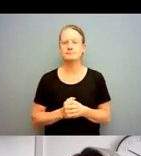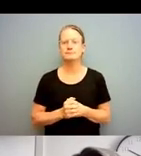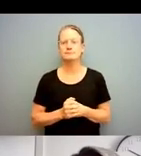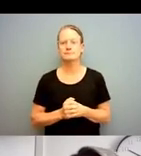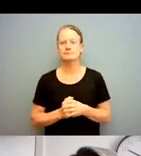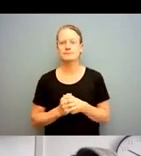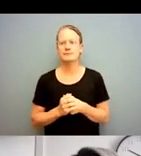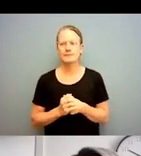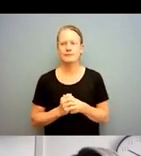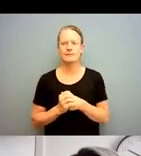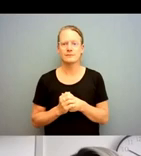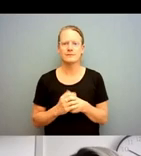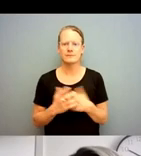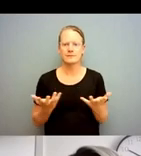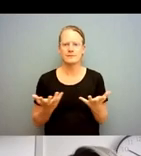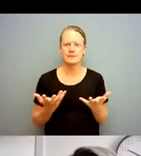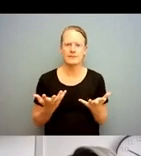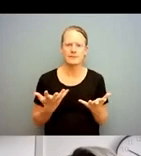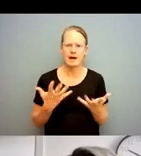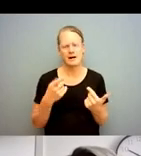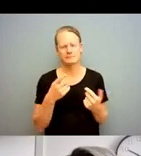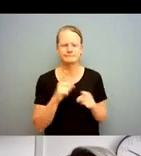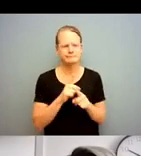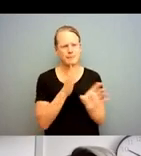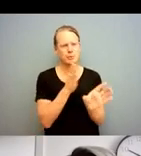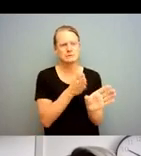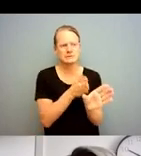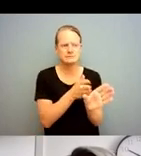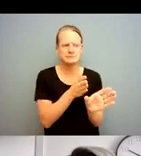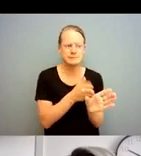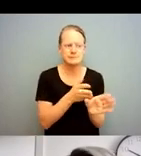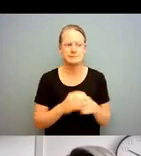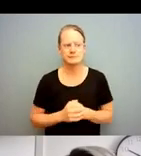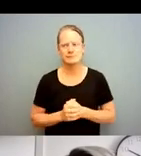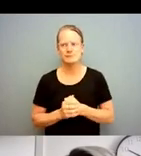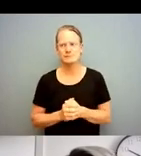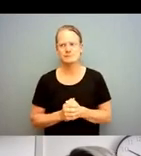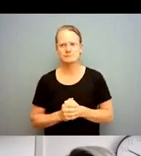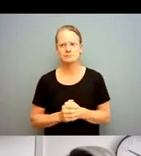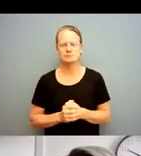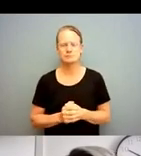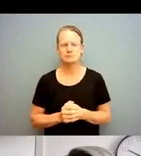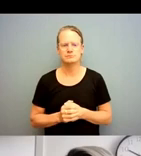about 1,500 people with serious mental disorders.